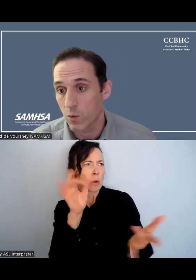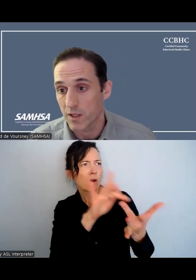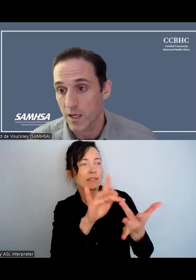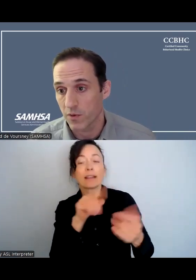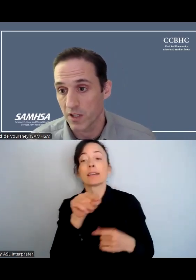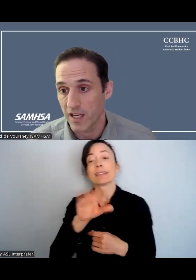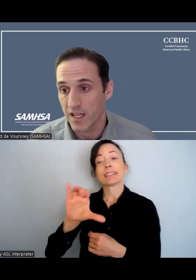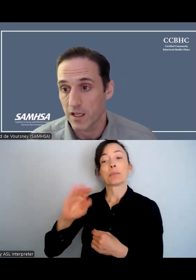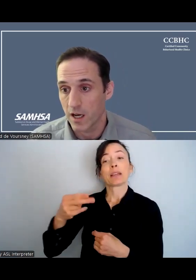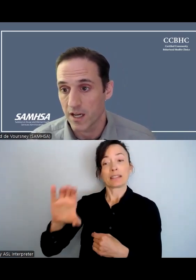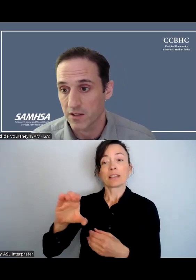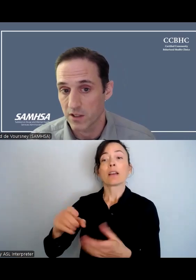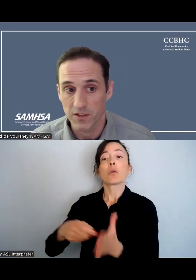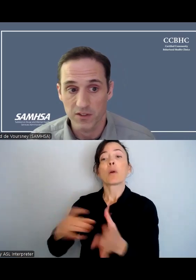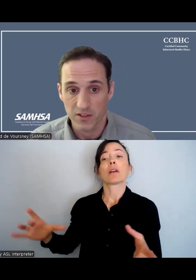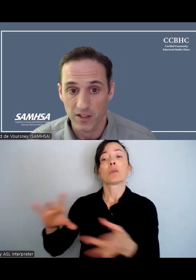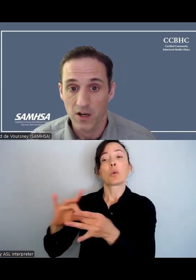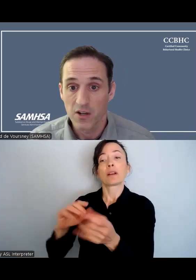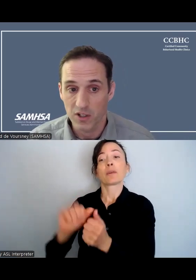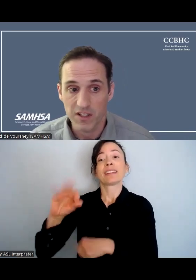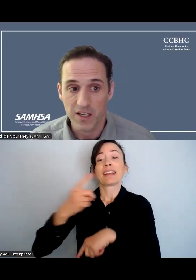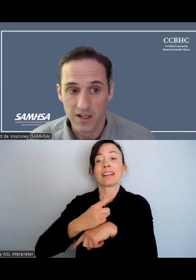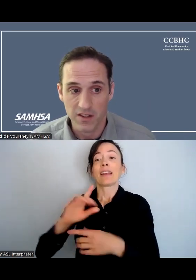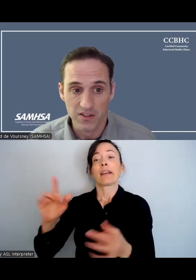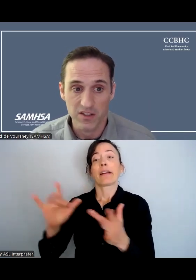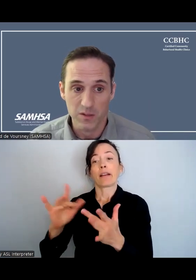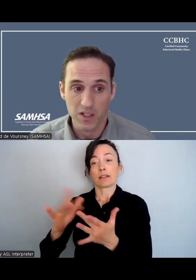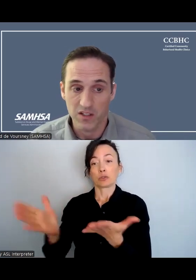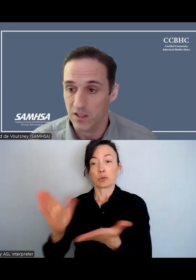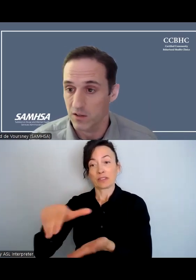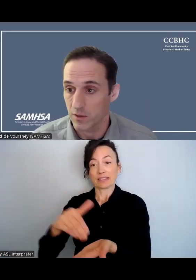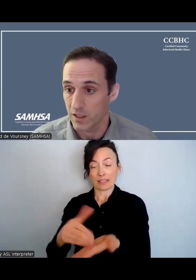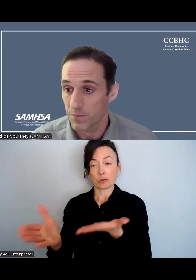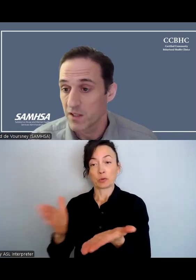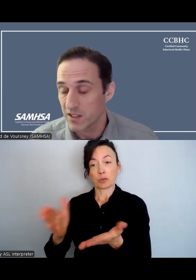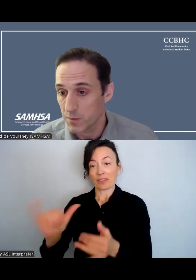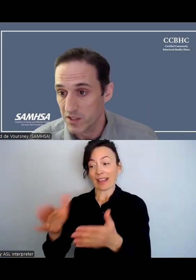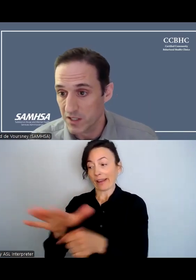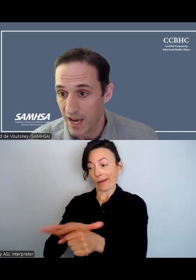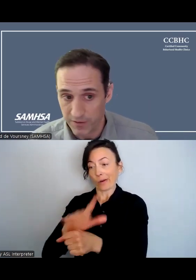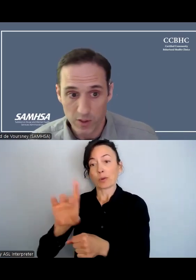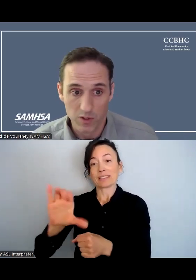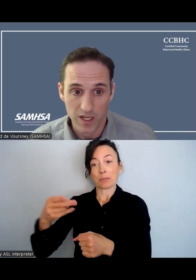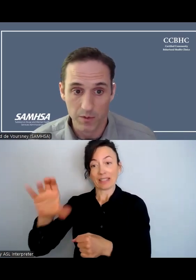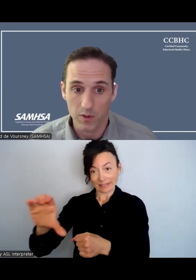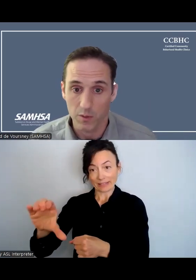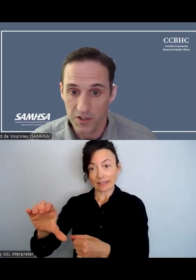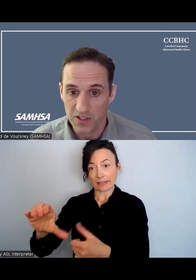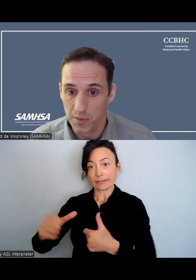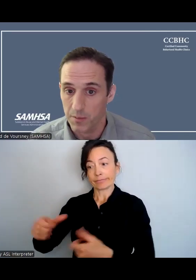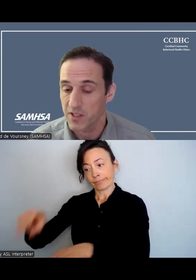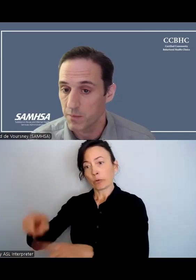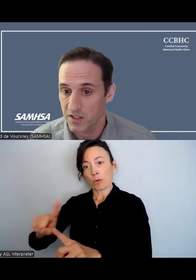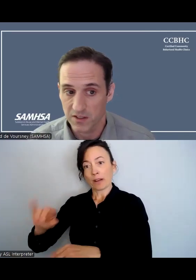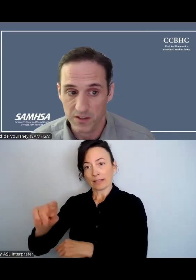required to coordinate with the 988 contact service center serving the area that the CCBHC is located. CCBHCs have to coordinate with local